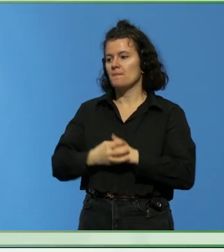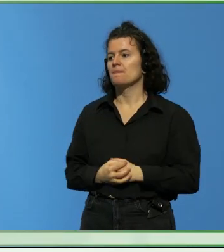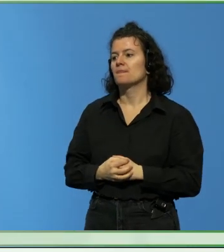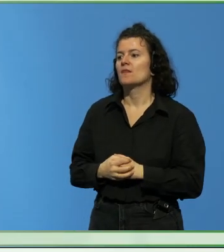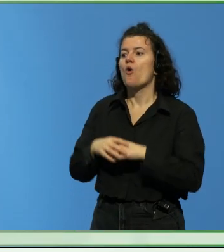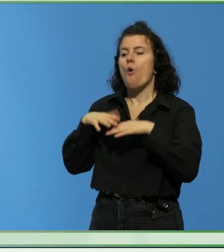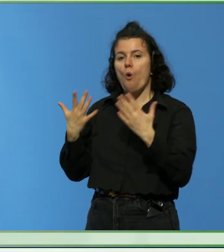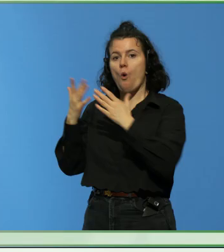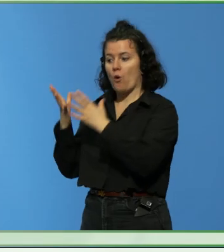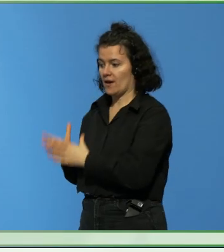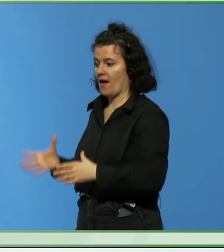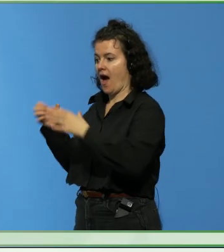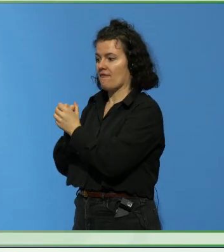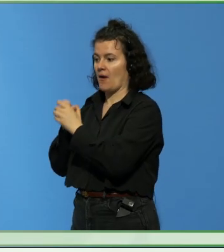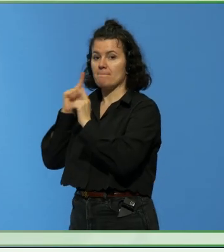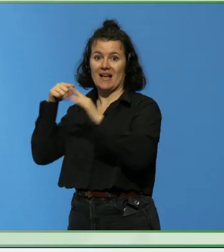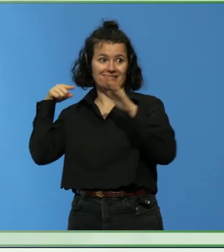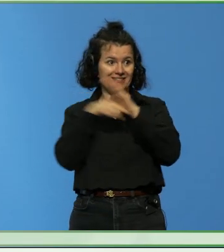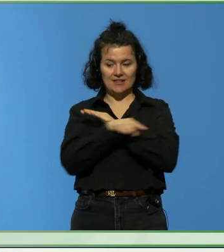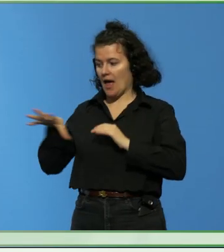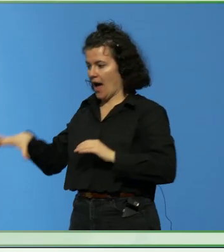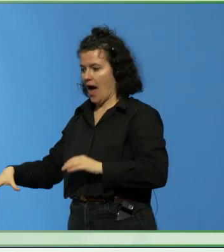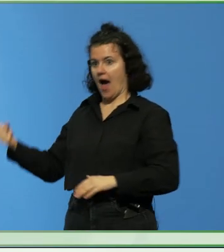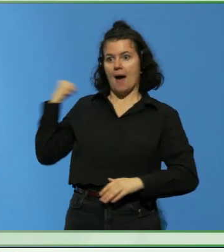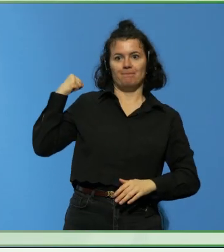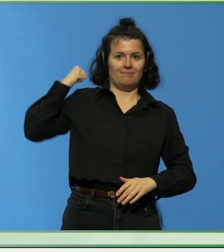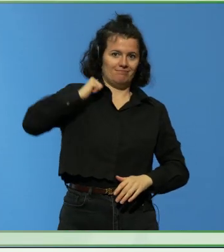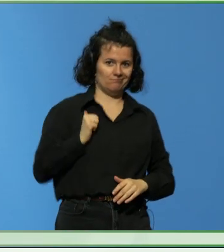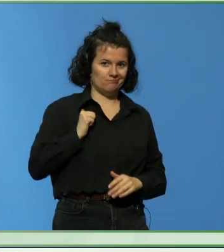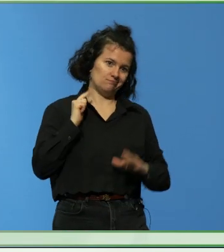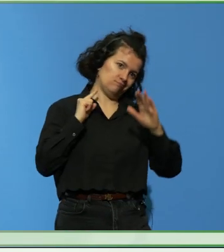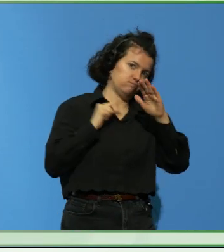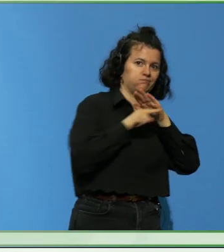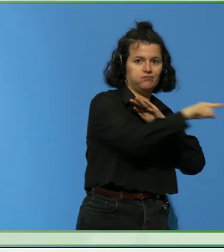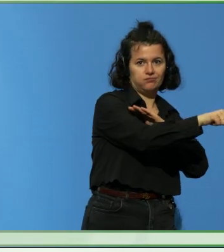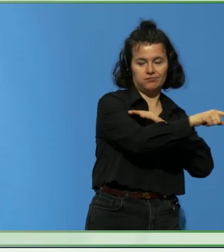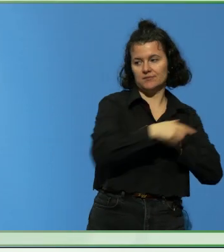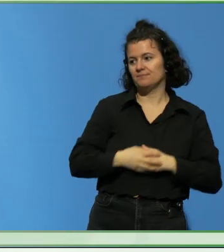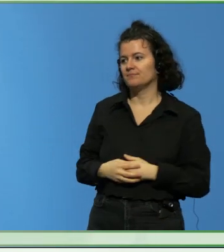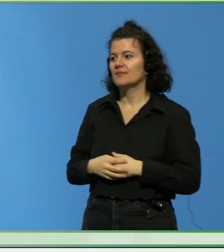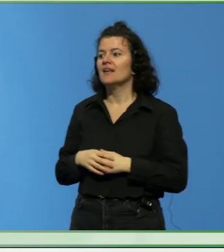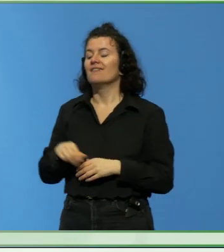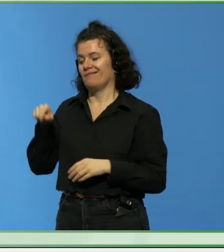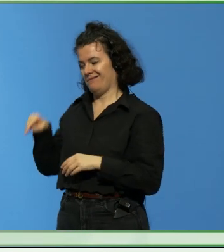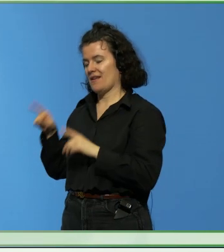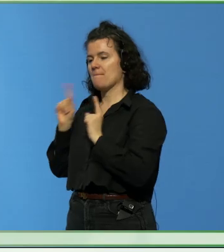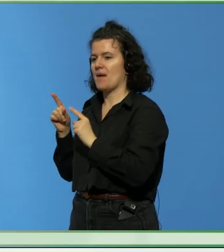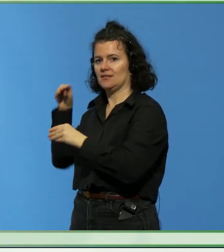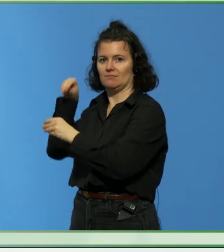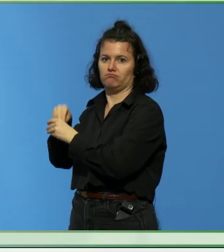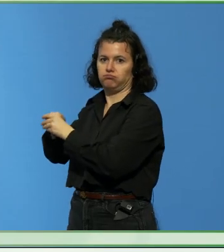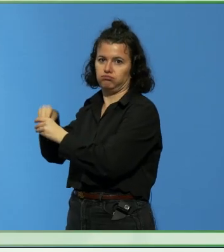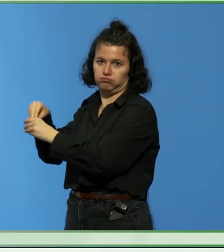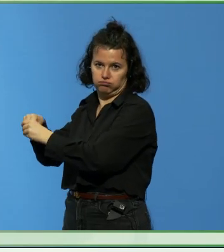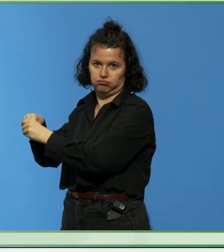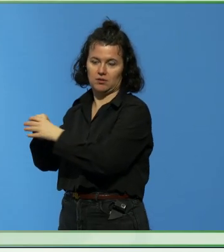home. And caregivers help maintain the supplies, so they keep the bags full, and they remind participants